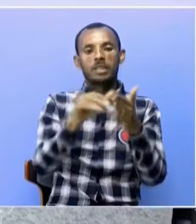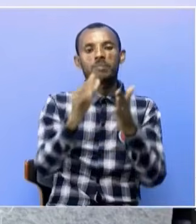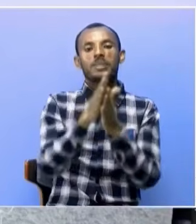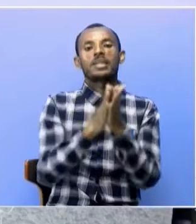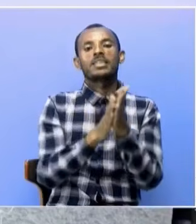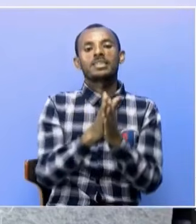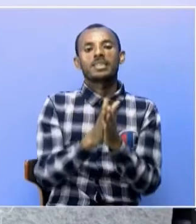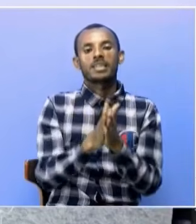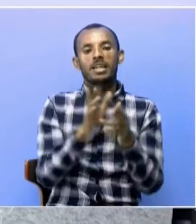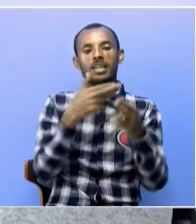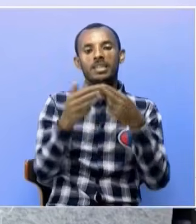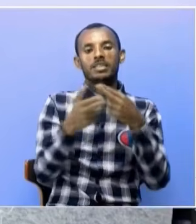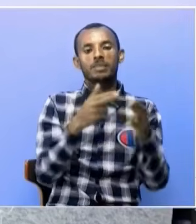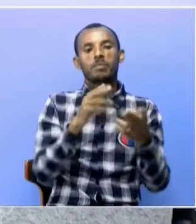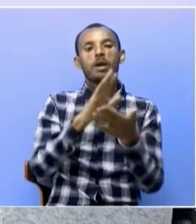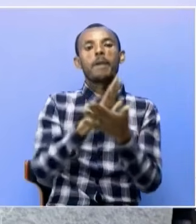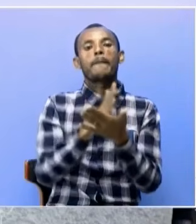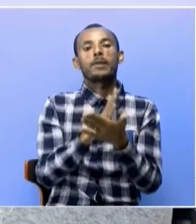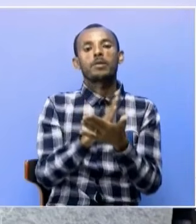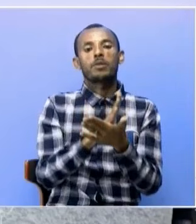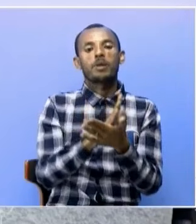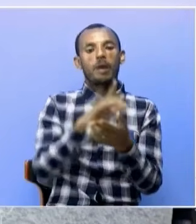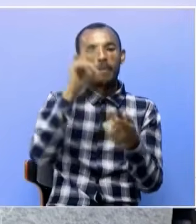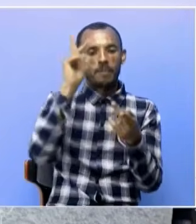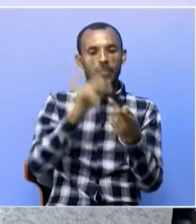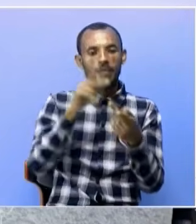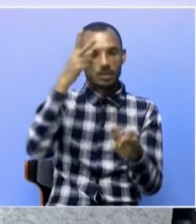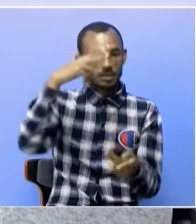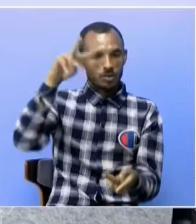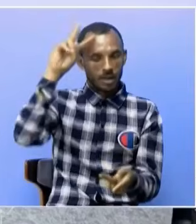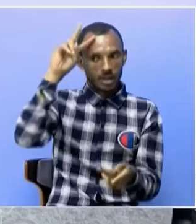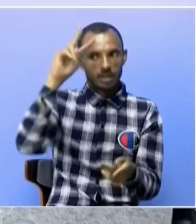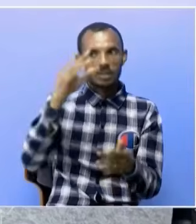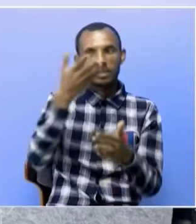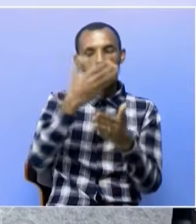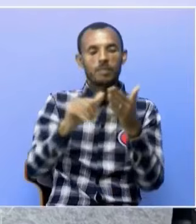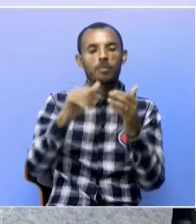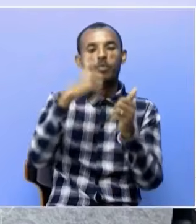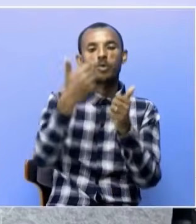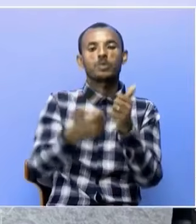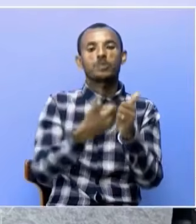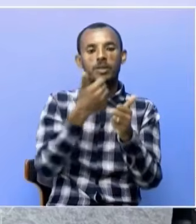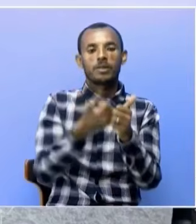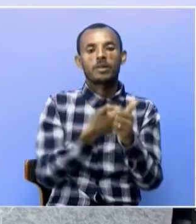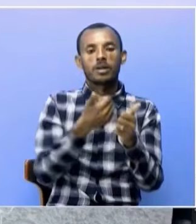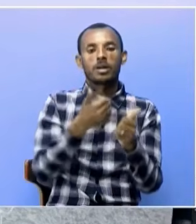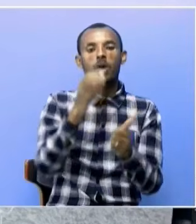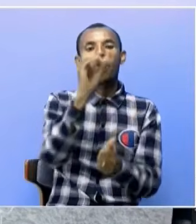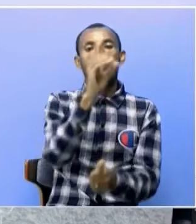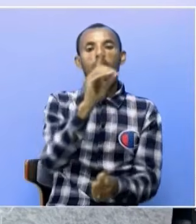interesting relationship between a perfect square and sum of consecutive